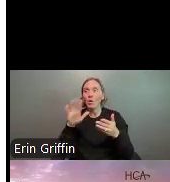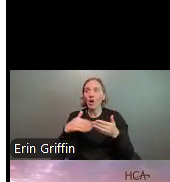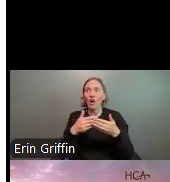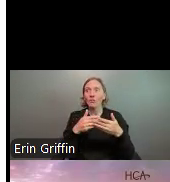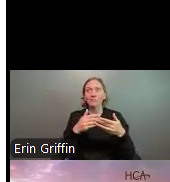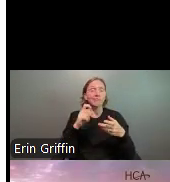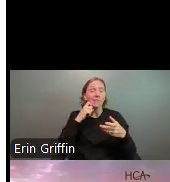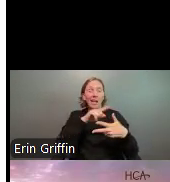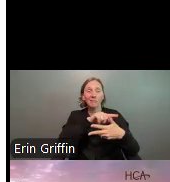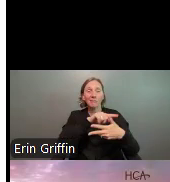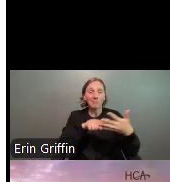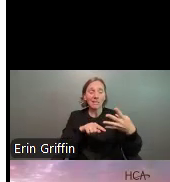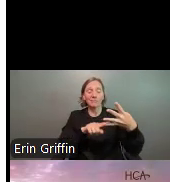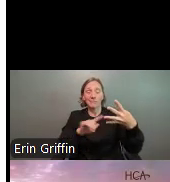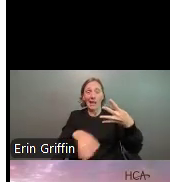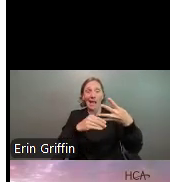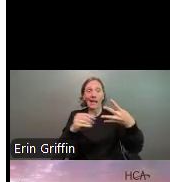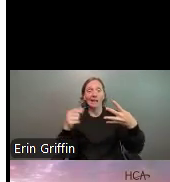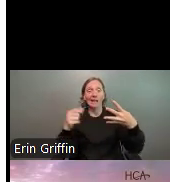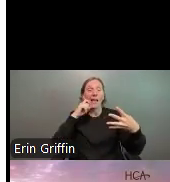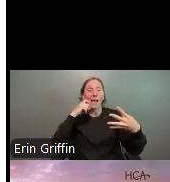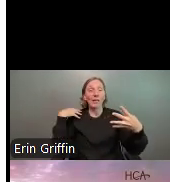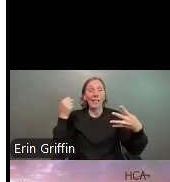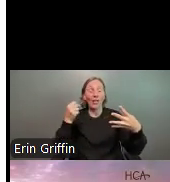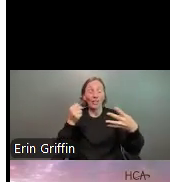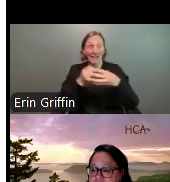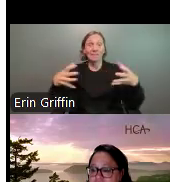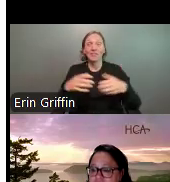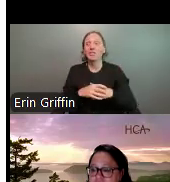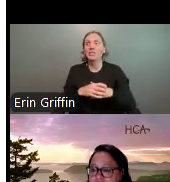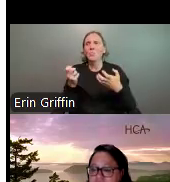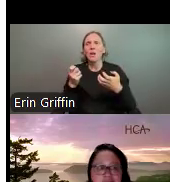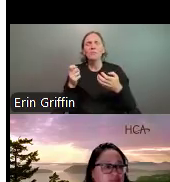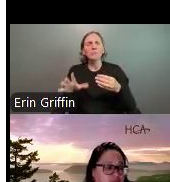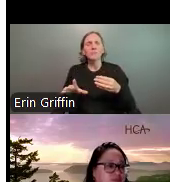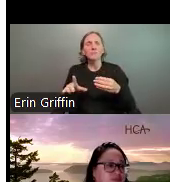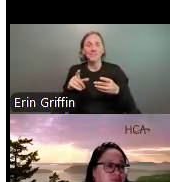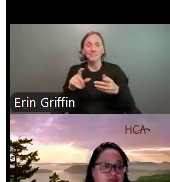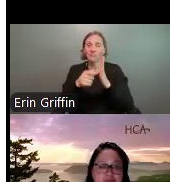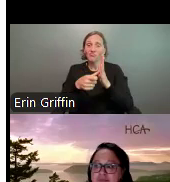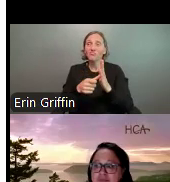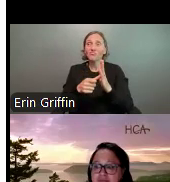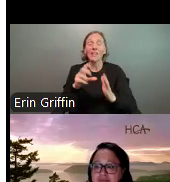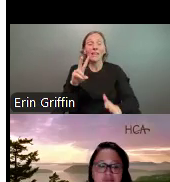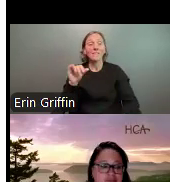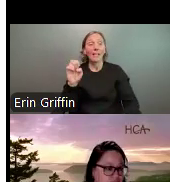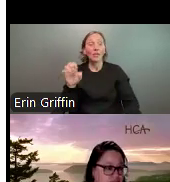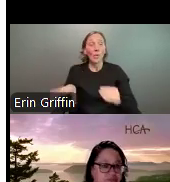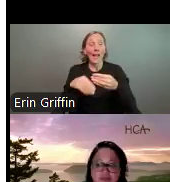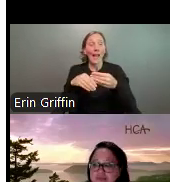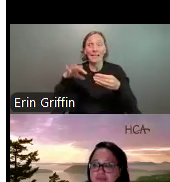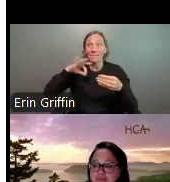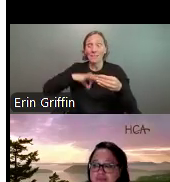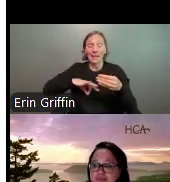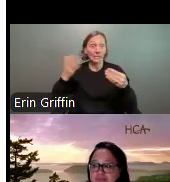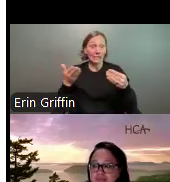Apple Health expansion. Wanted to highlight value-added benefits here first. And then we'll